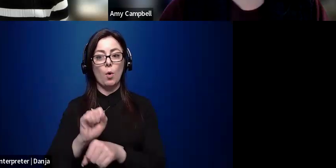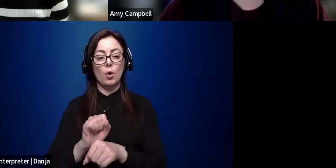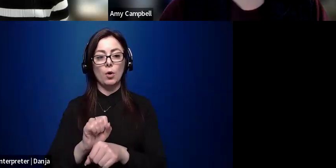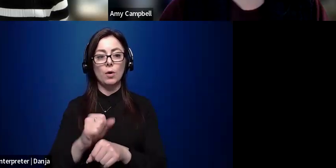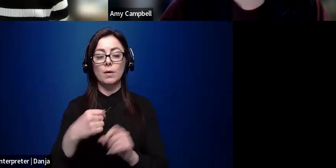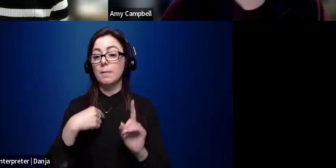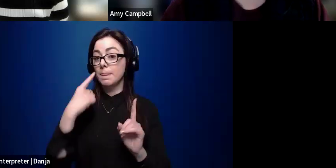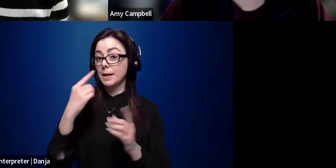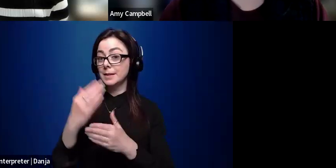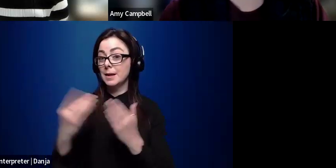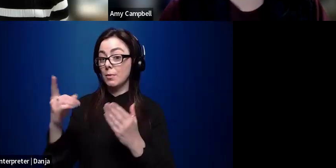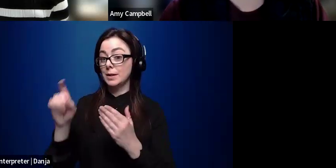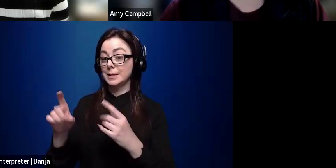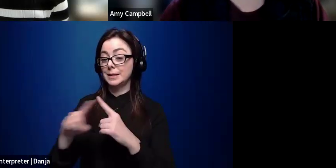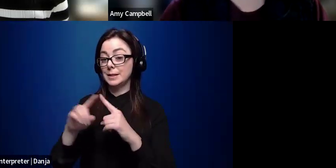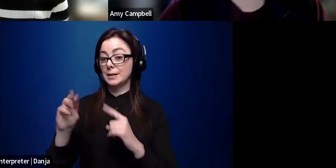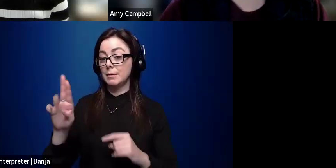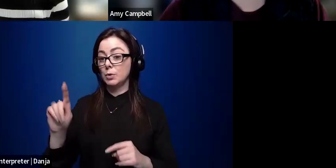somebody needs to put their mute on.